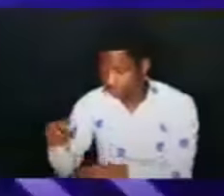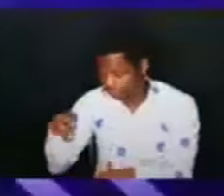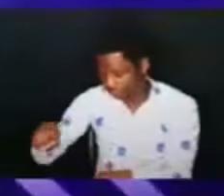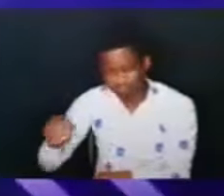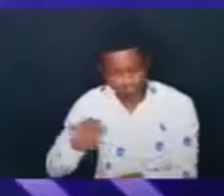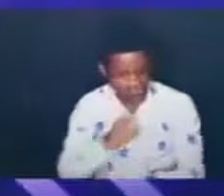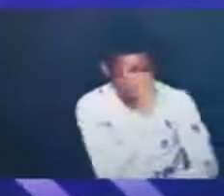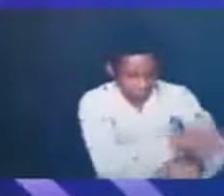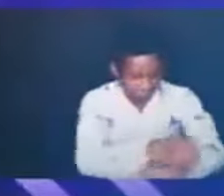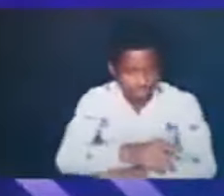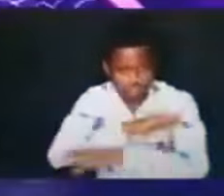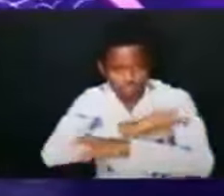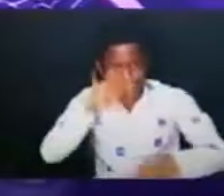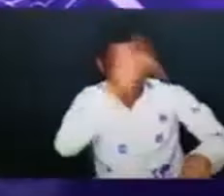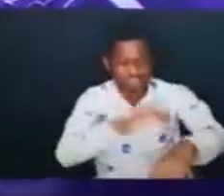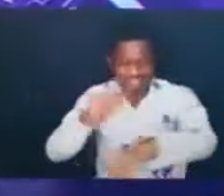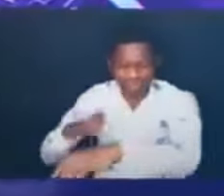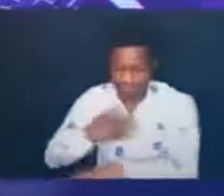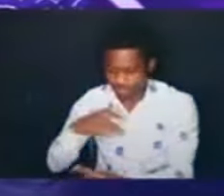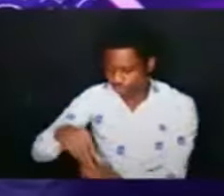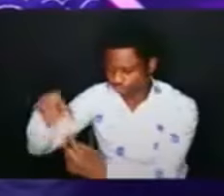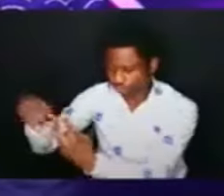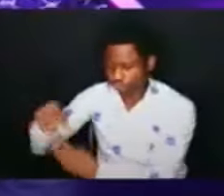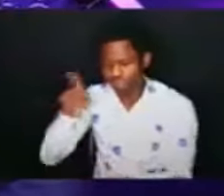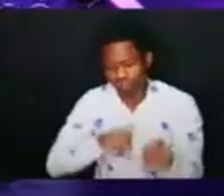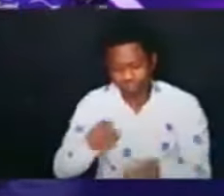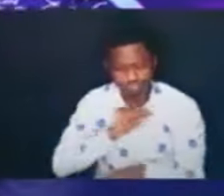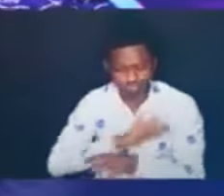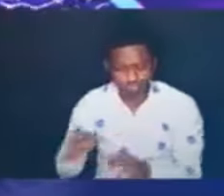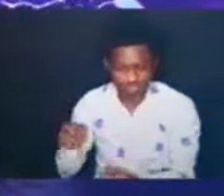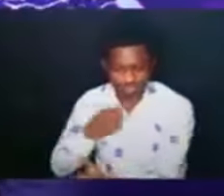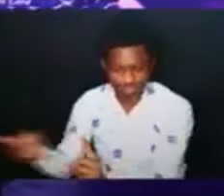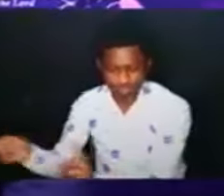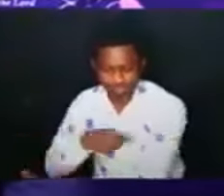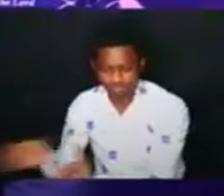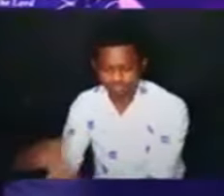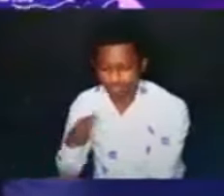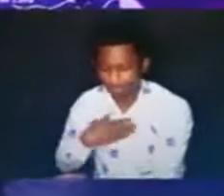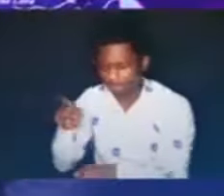Do not touch my chosen people and do not hurt my prophets.